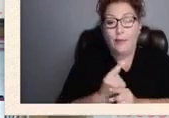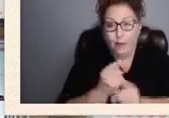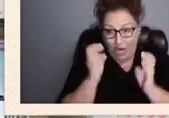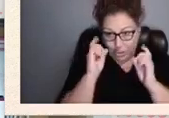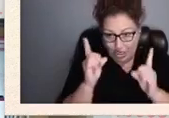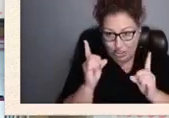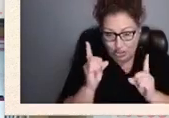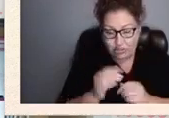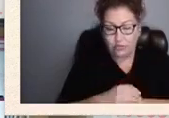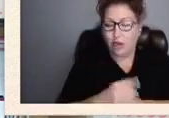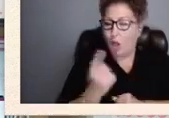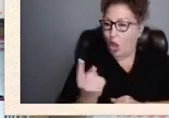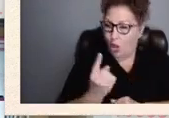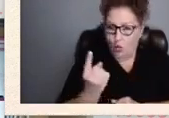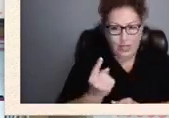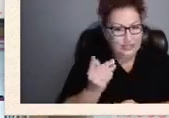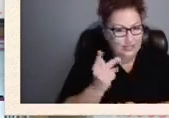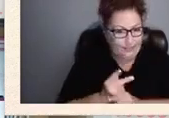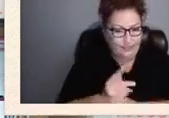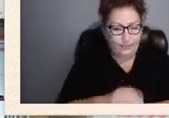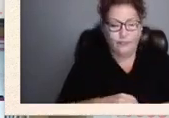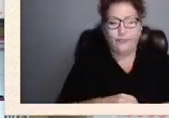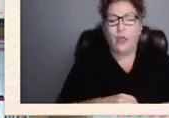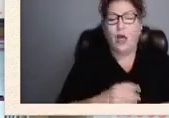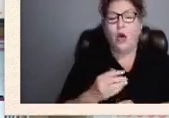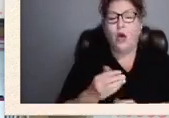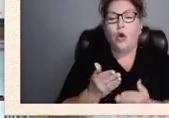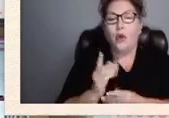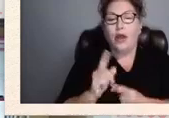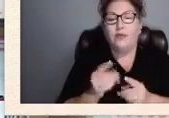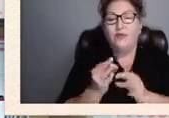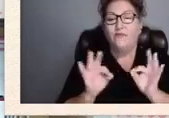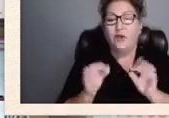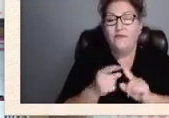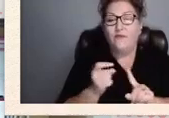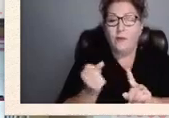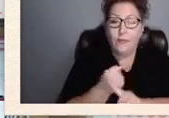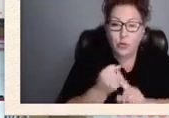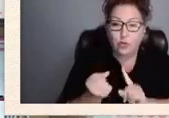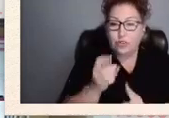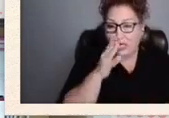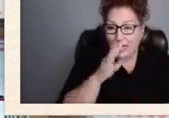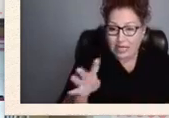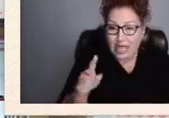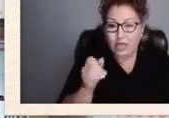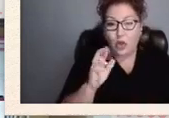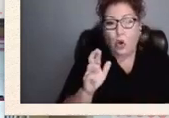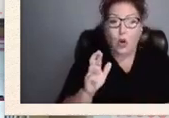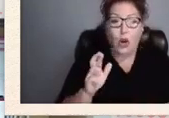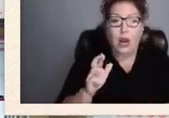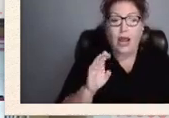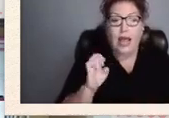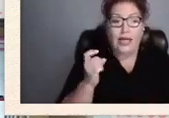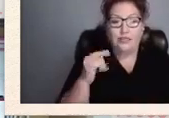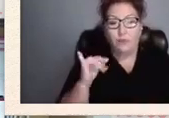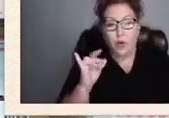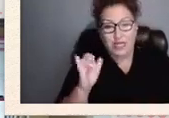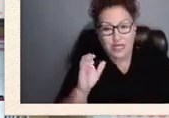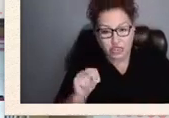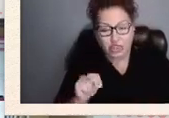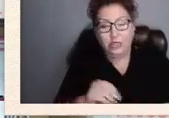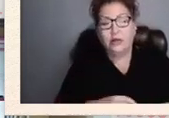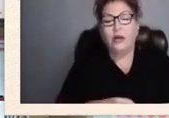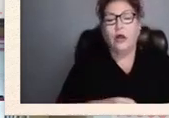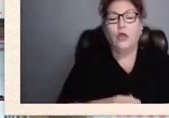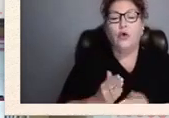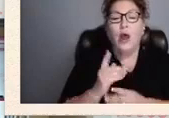is always retained. The right to be free from abuse, neglect, or exploitation, the right to receive necessary